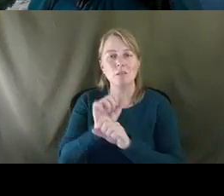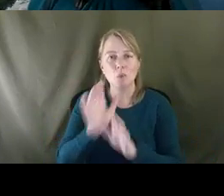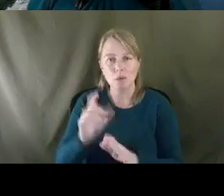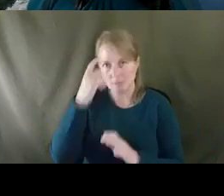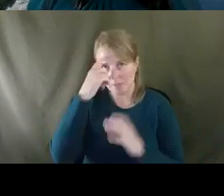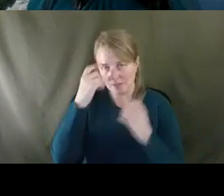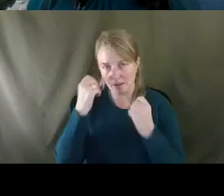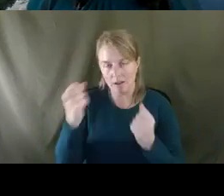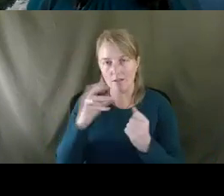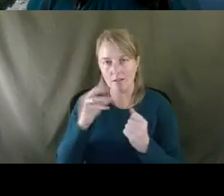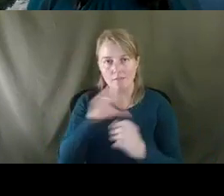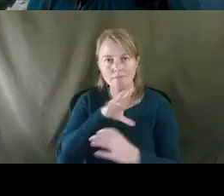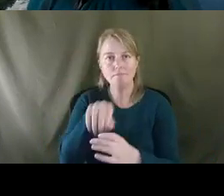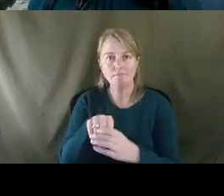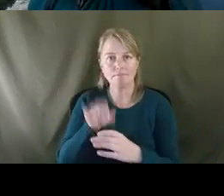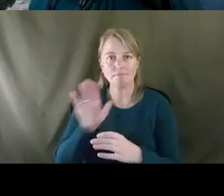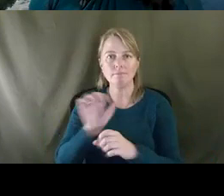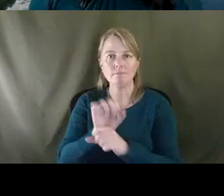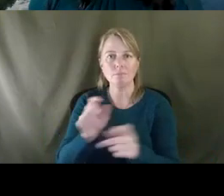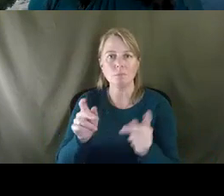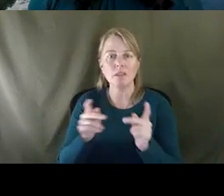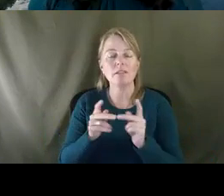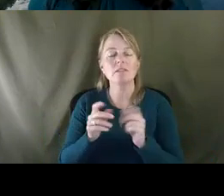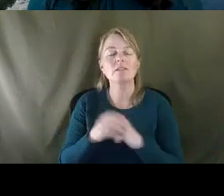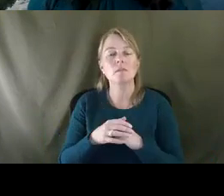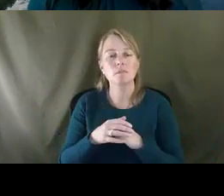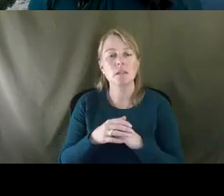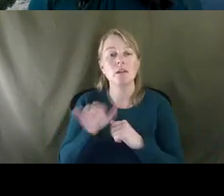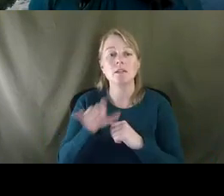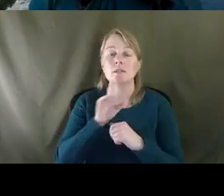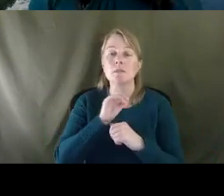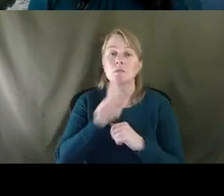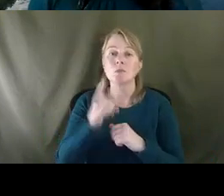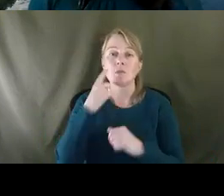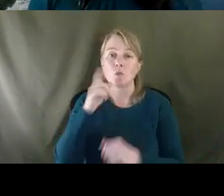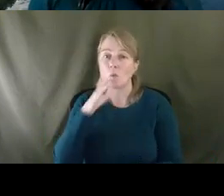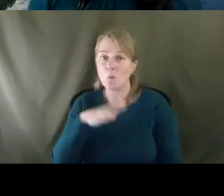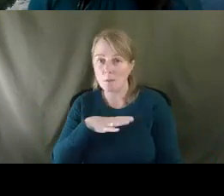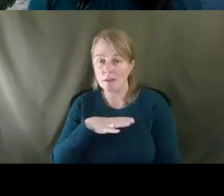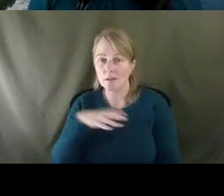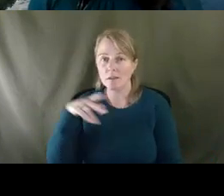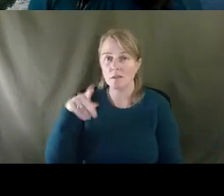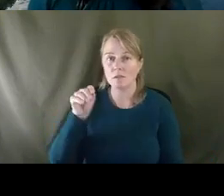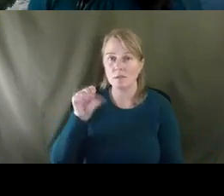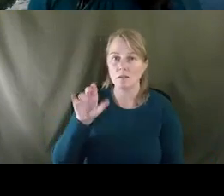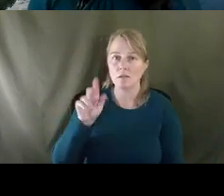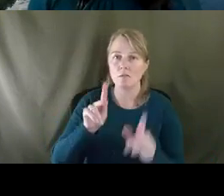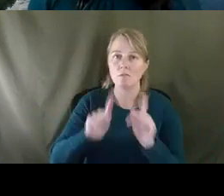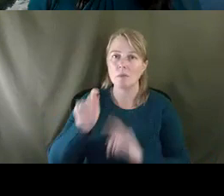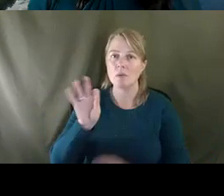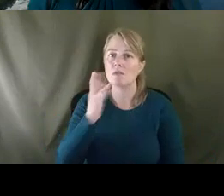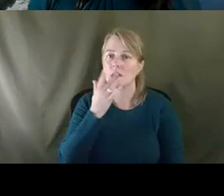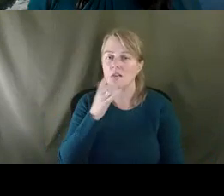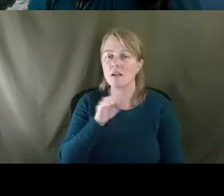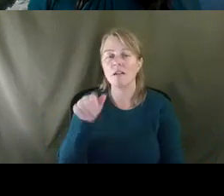their engagement levels in the workplace. This is especially true for women, people of color, and other